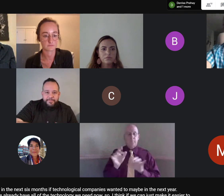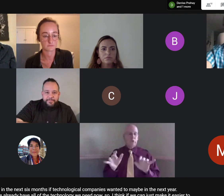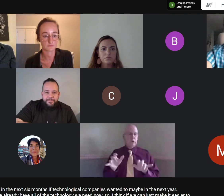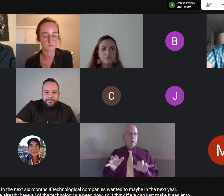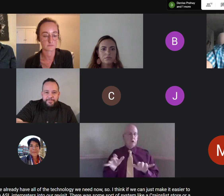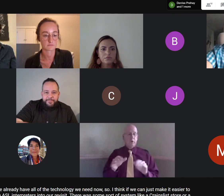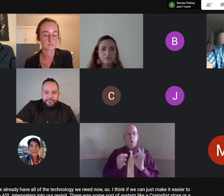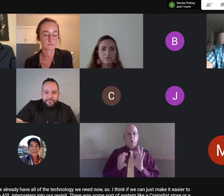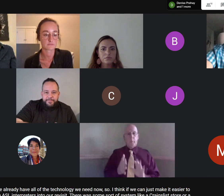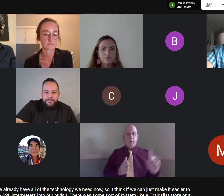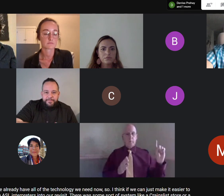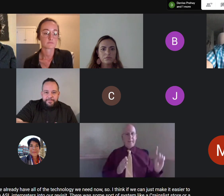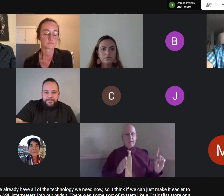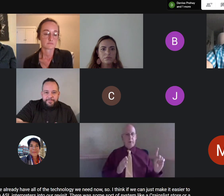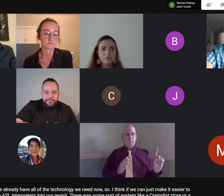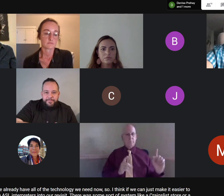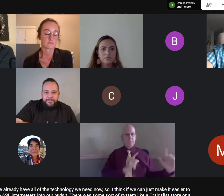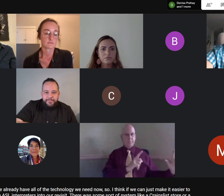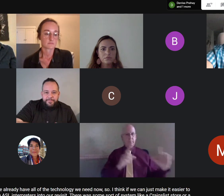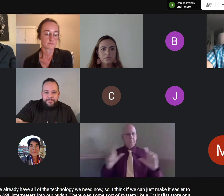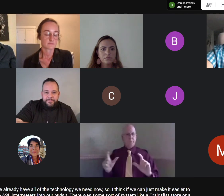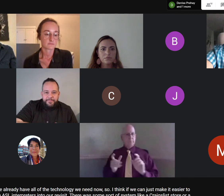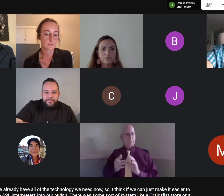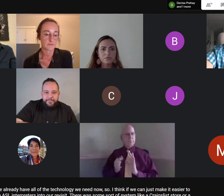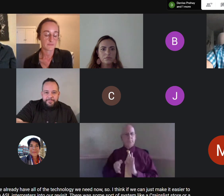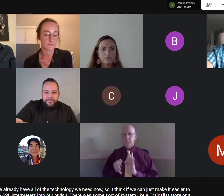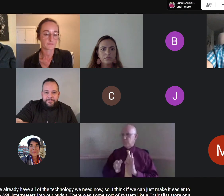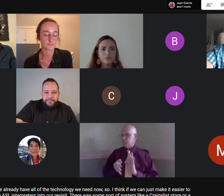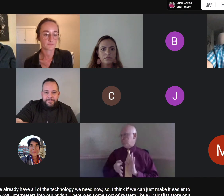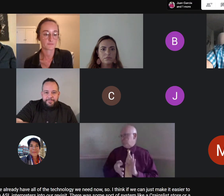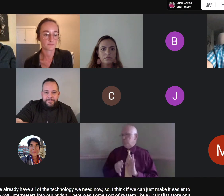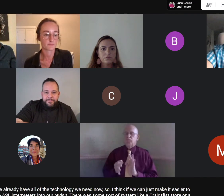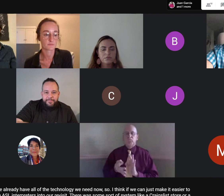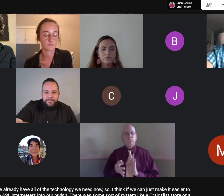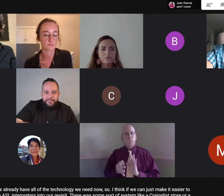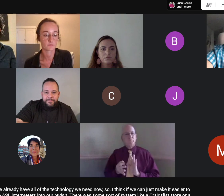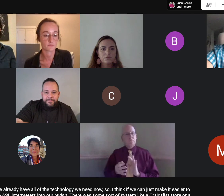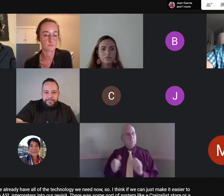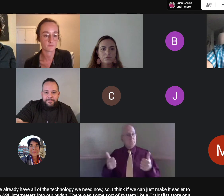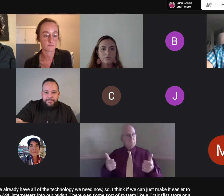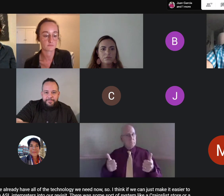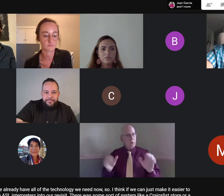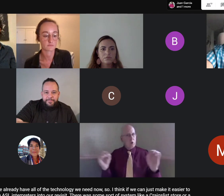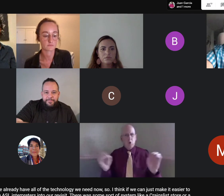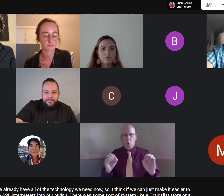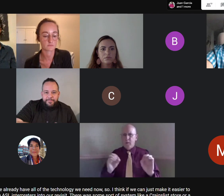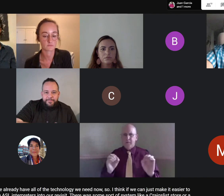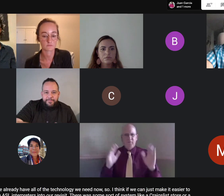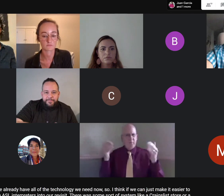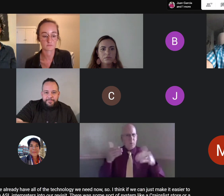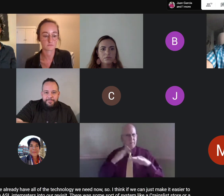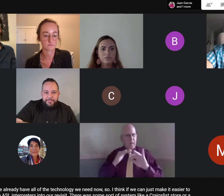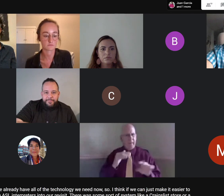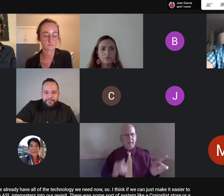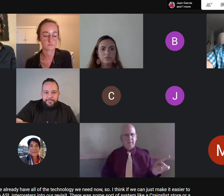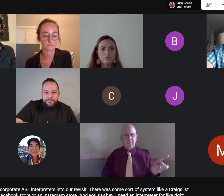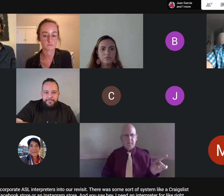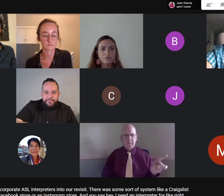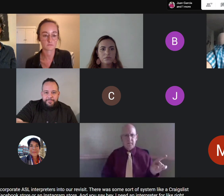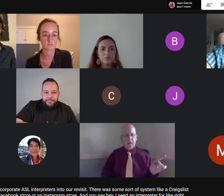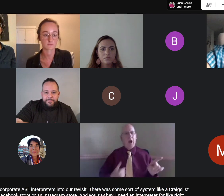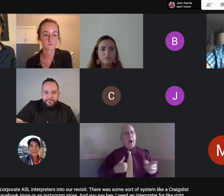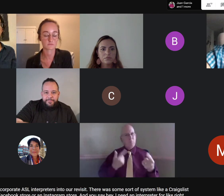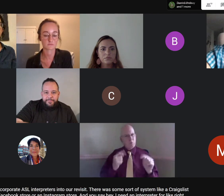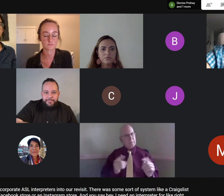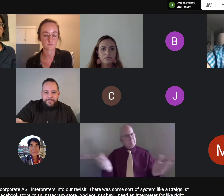on the side. That technology can be created and nobody's focusing on it. And that's what I really am trying to